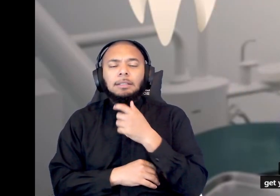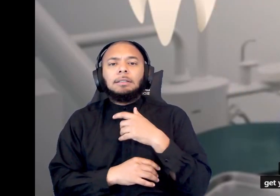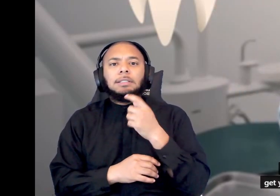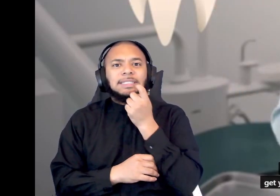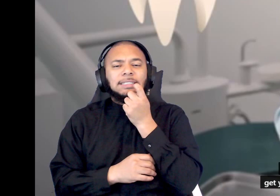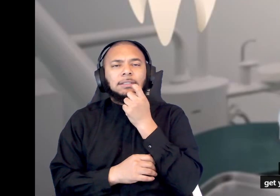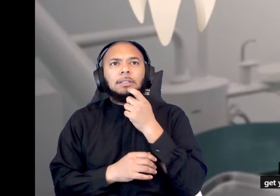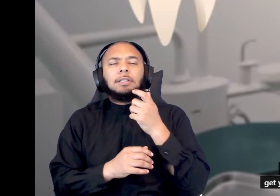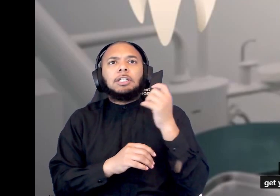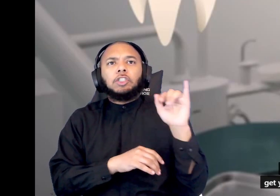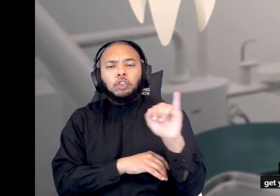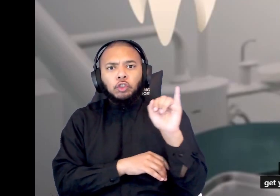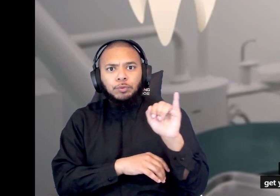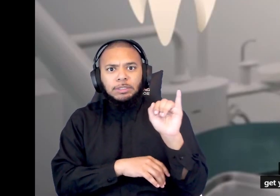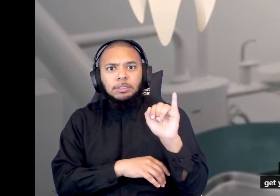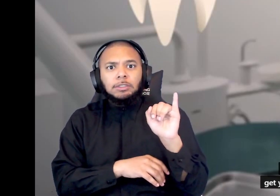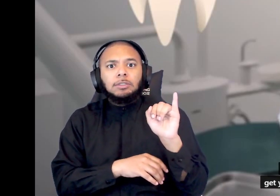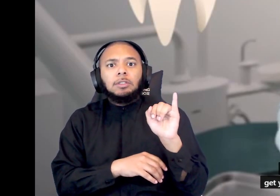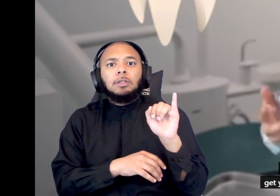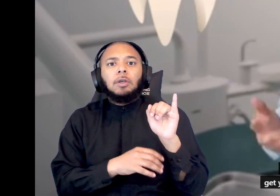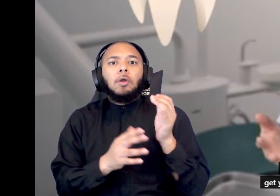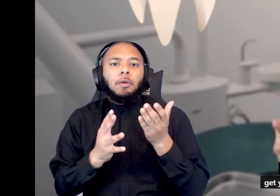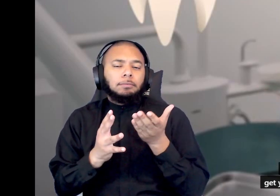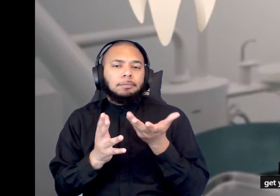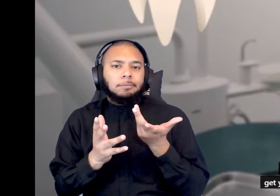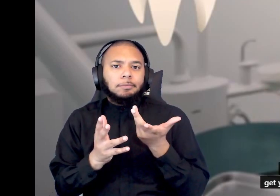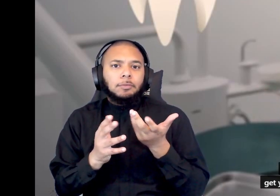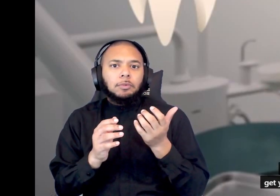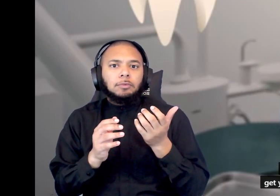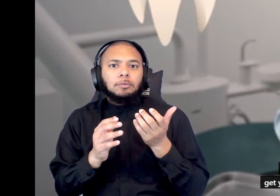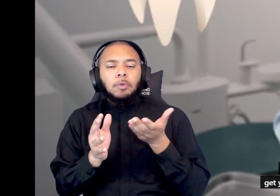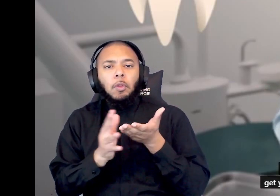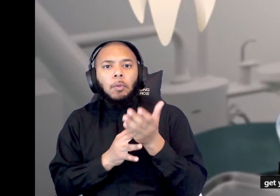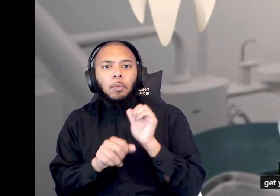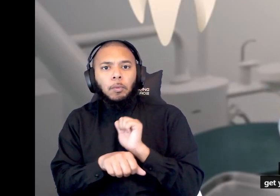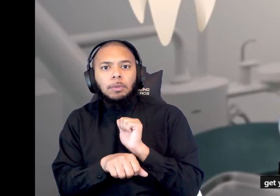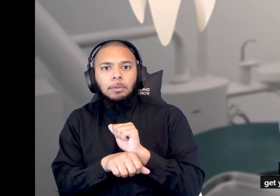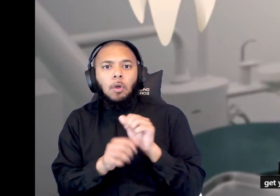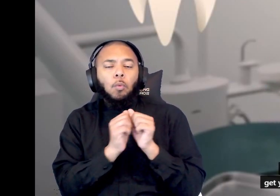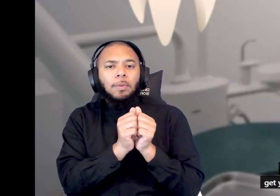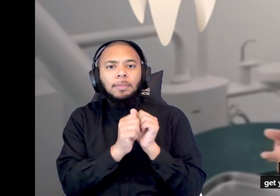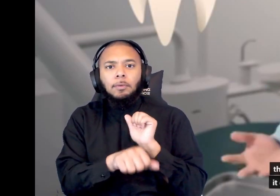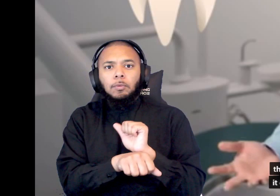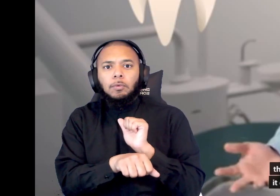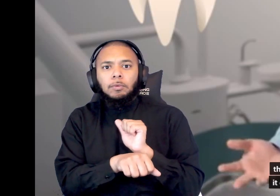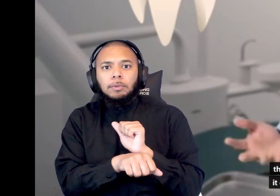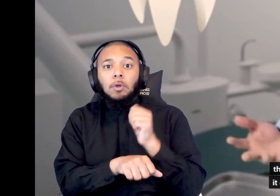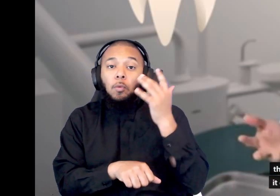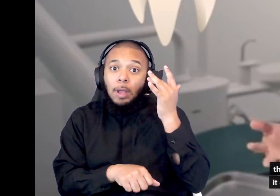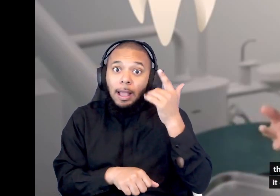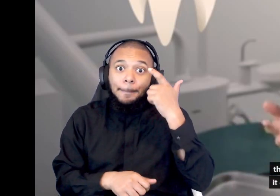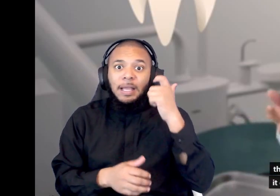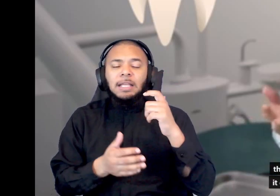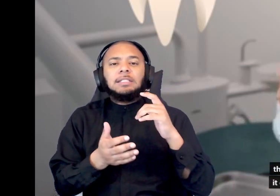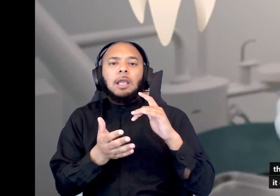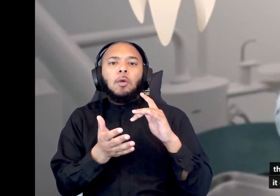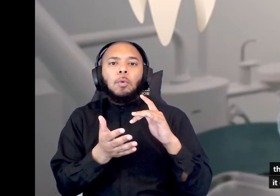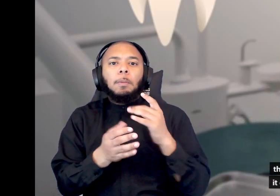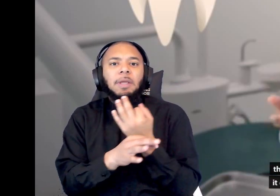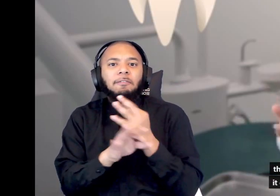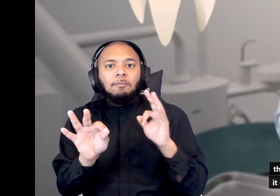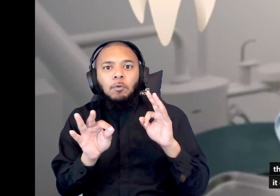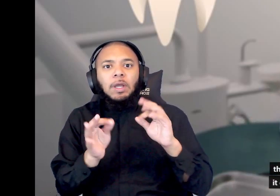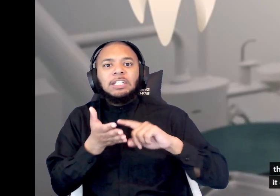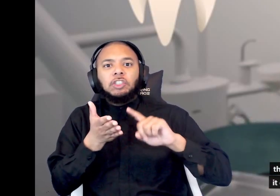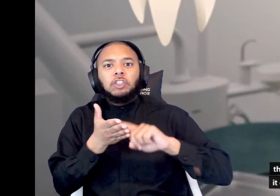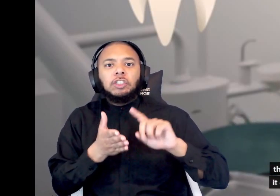you go in to get just yearly or twice yearly checkups, or in the event that you do have a cavity, it can